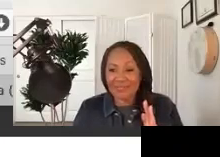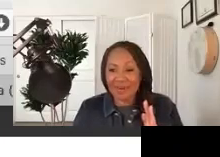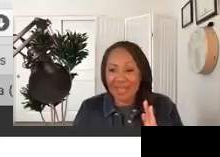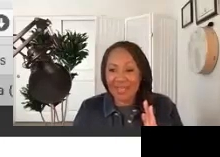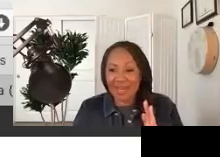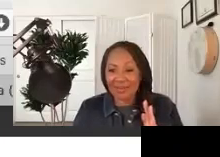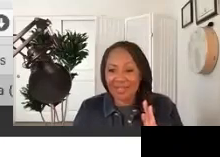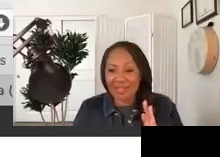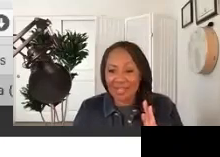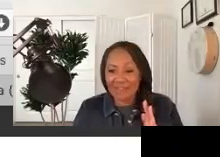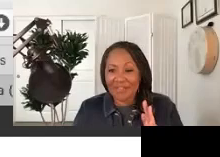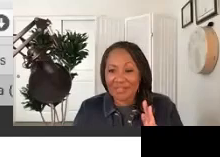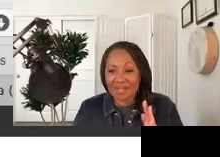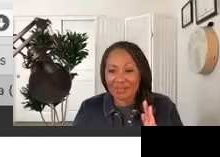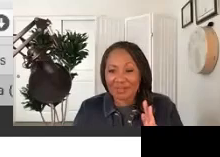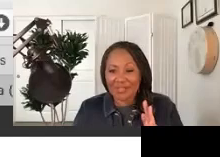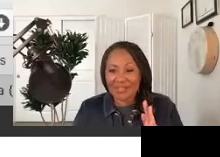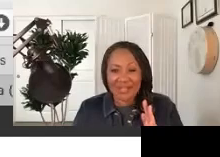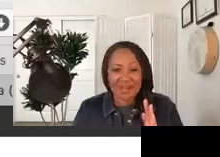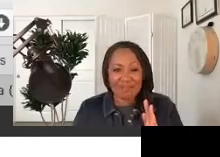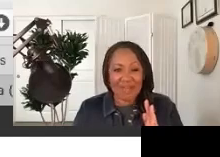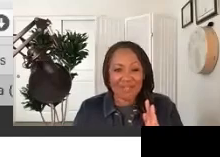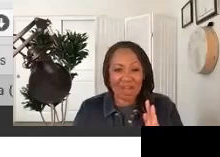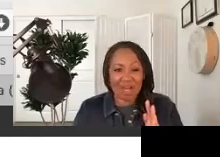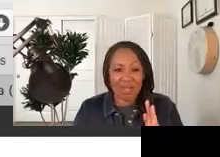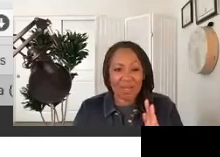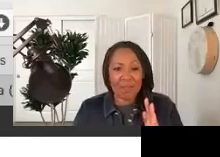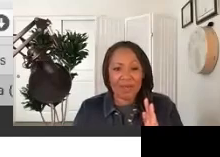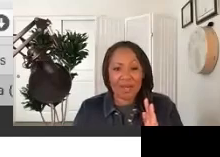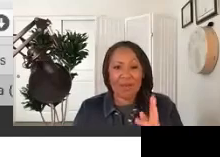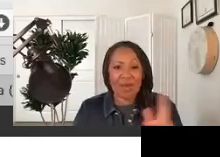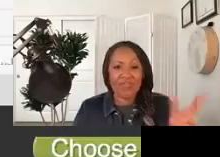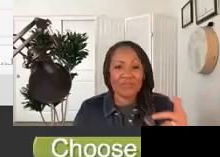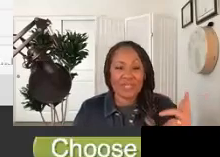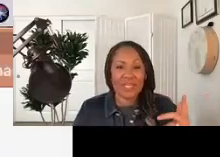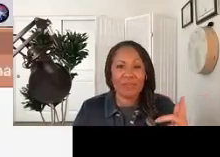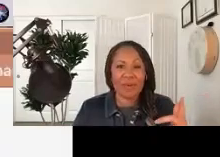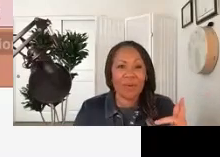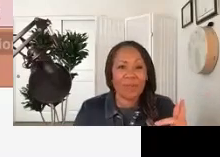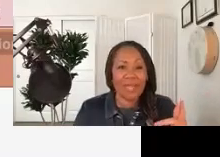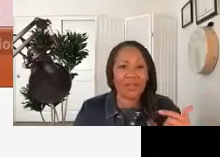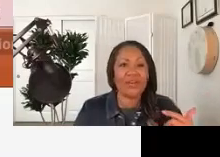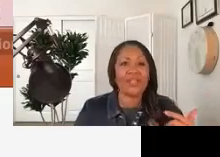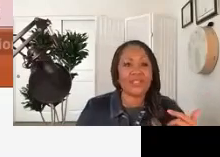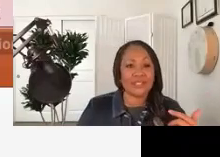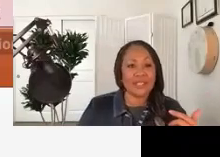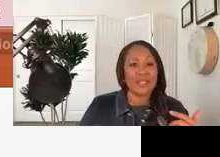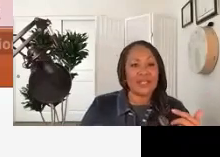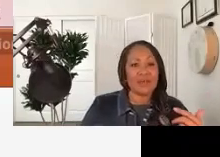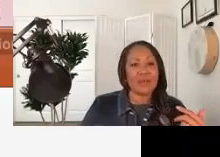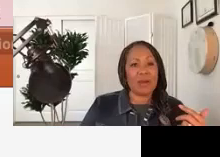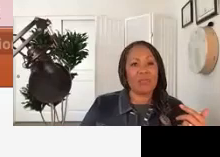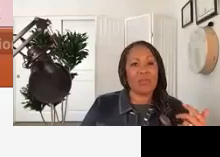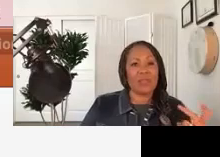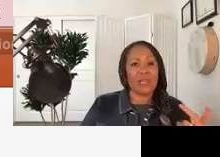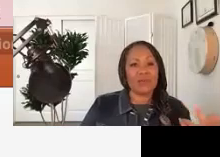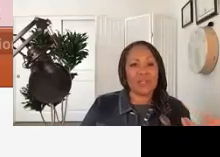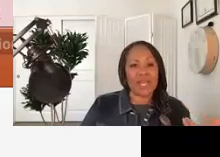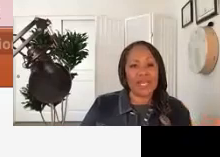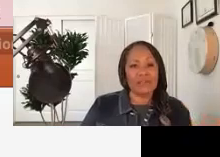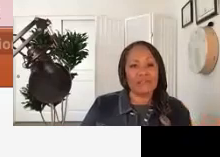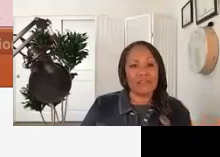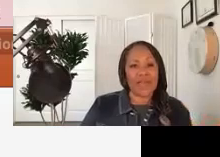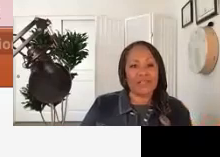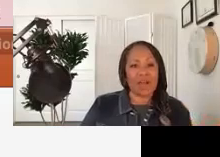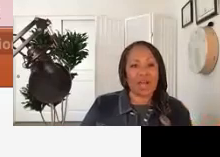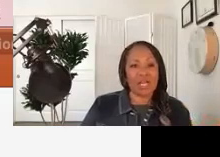hit, right? I really love those elements of my talk, but I don't want them to take up a whole panel. Here it is. There's my PowerPoint that I'm